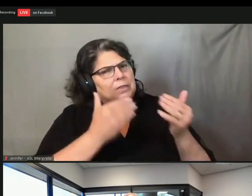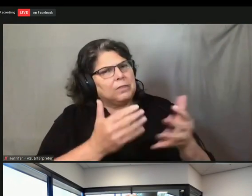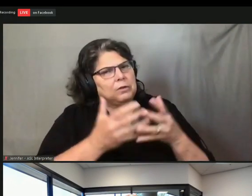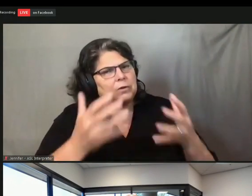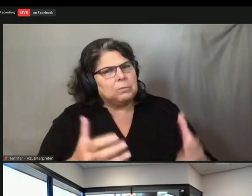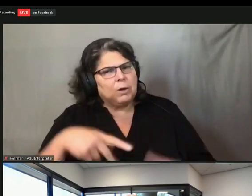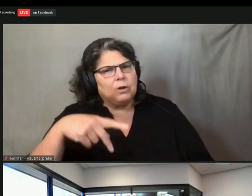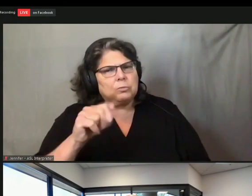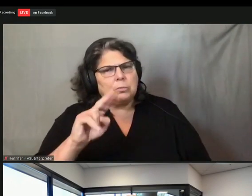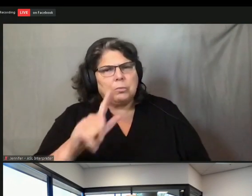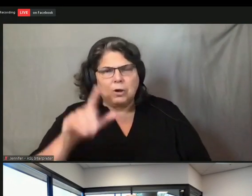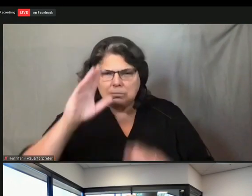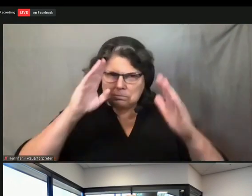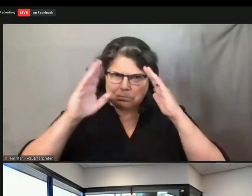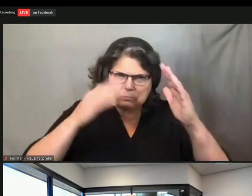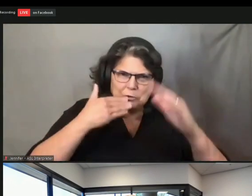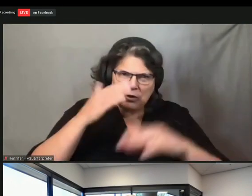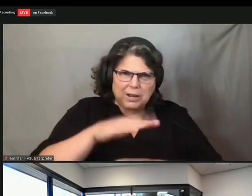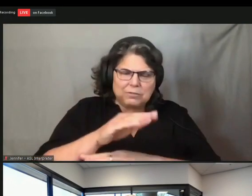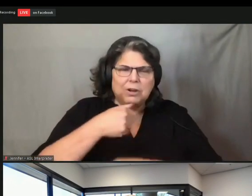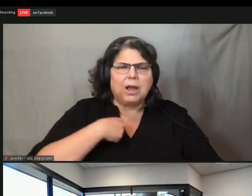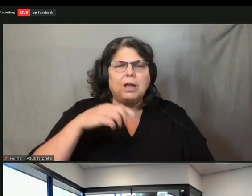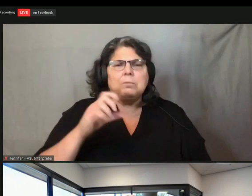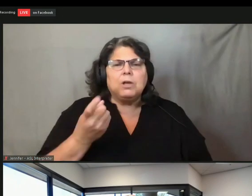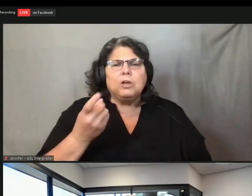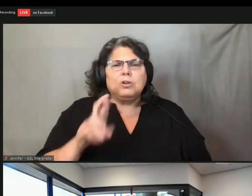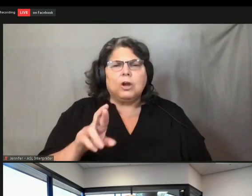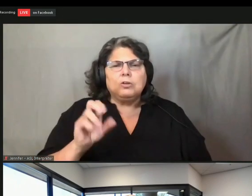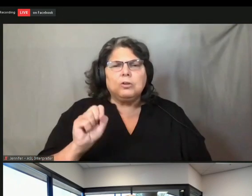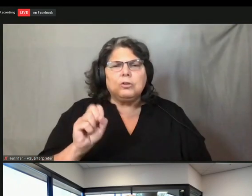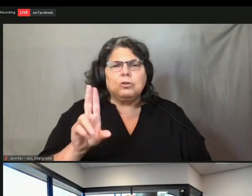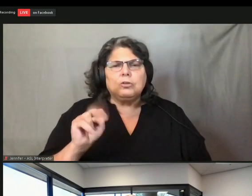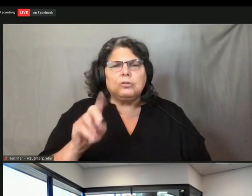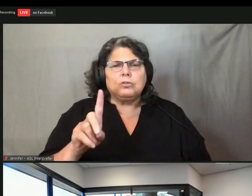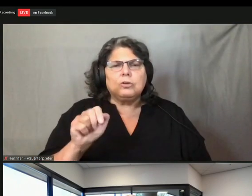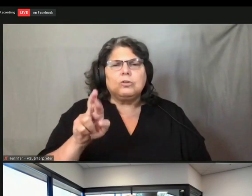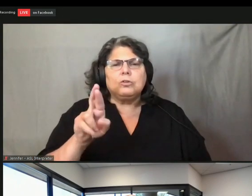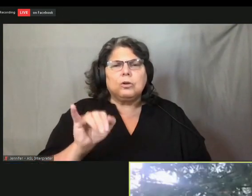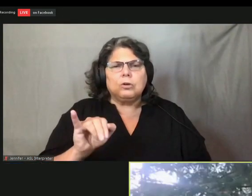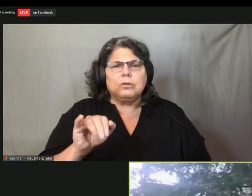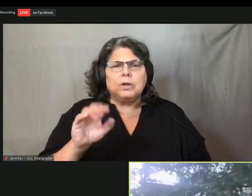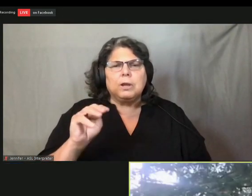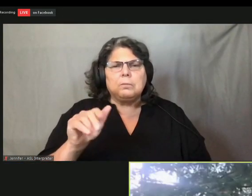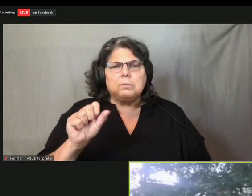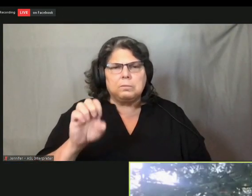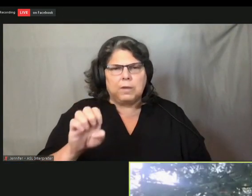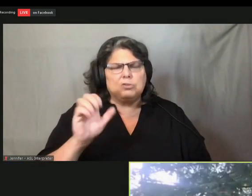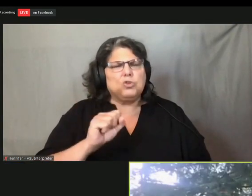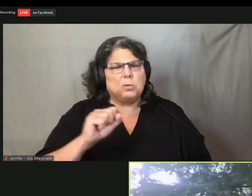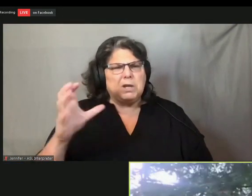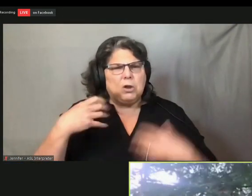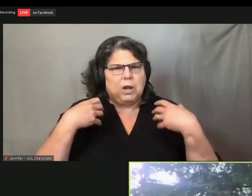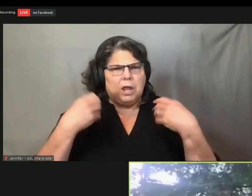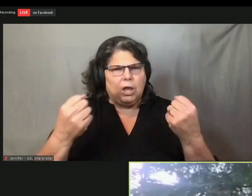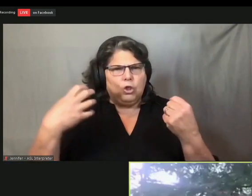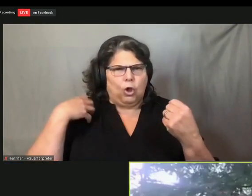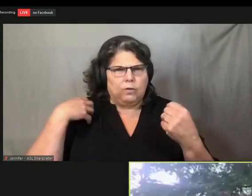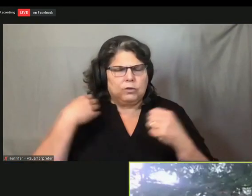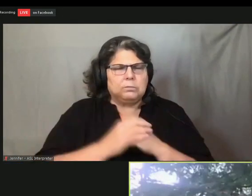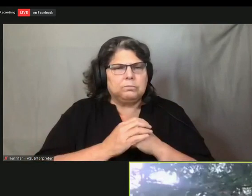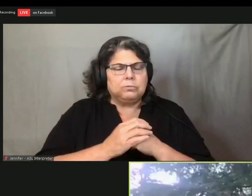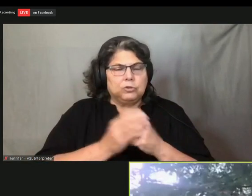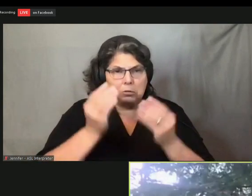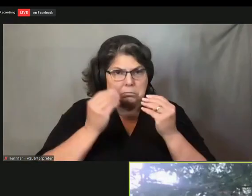Good afternoon, everybody. I'm Dr. Sundari Mace, Sonoma County's health officer, and I have our update on coronavirus